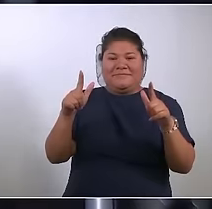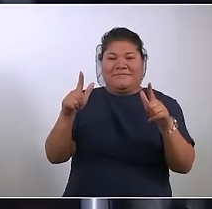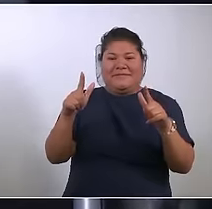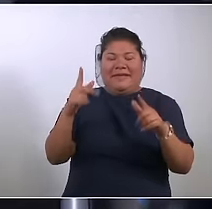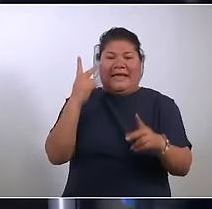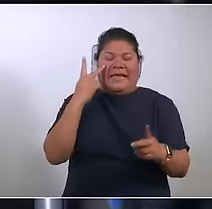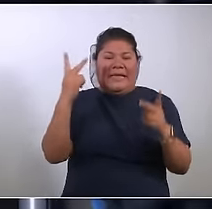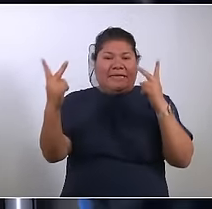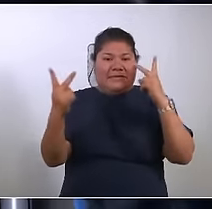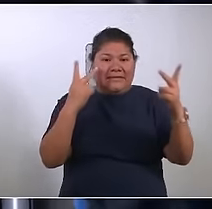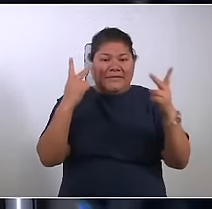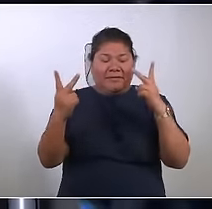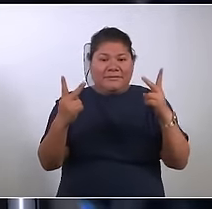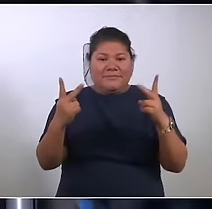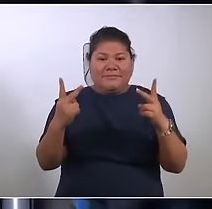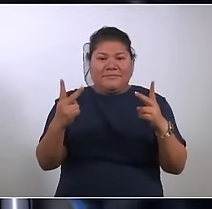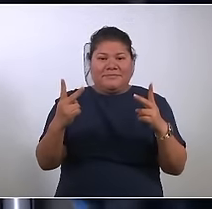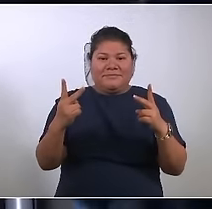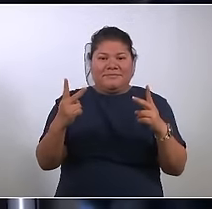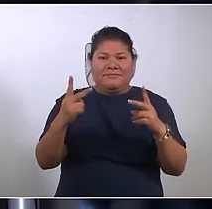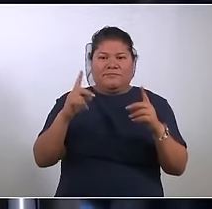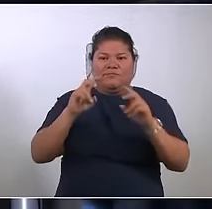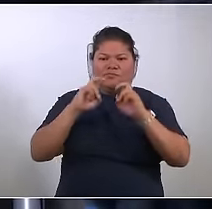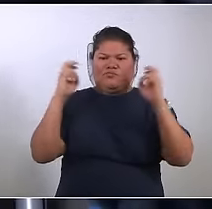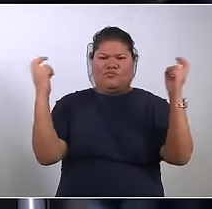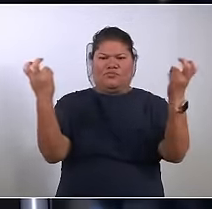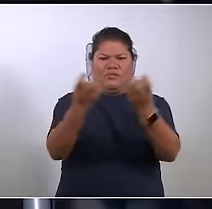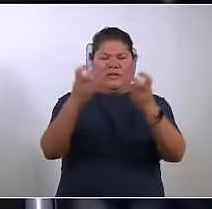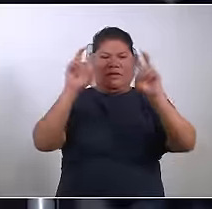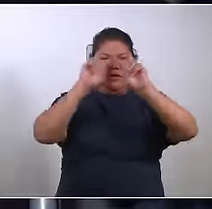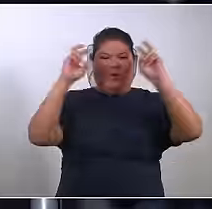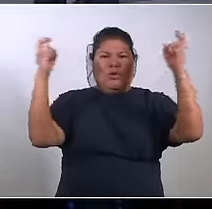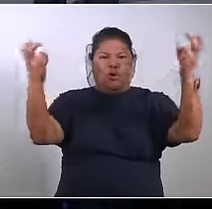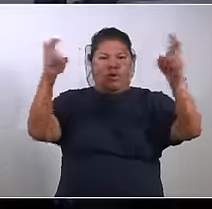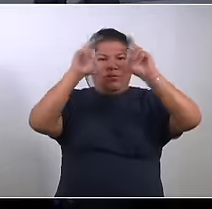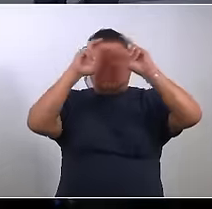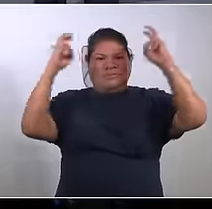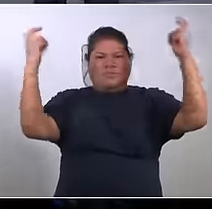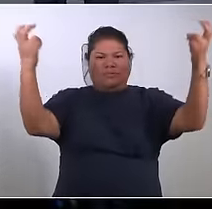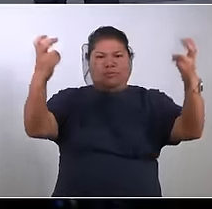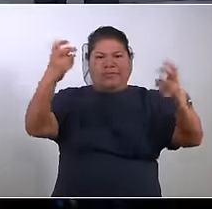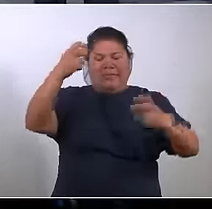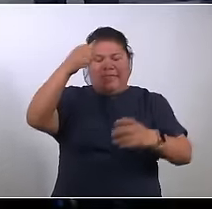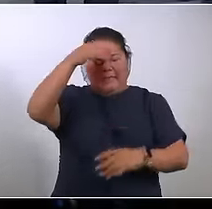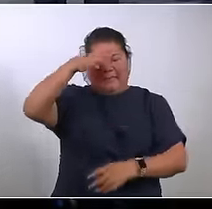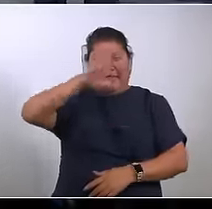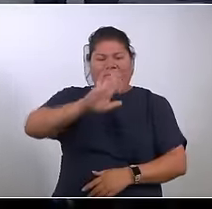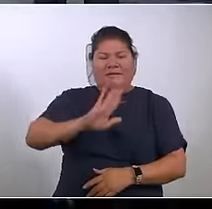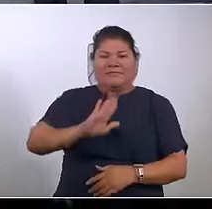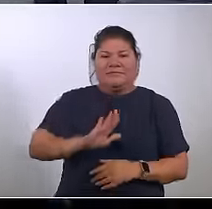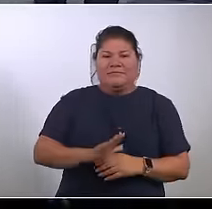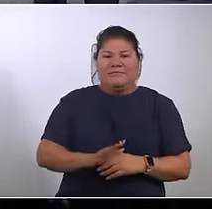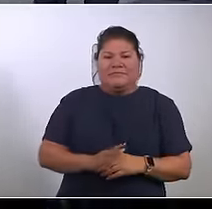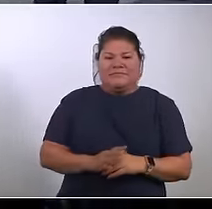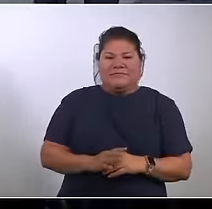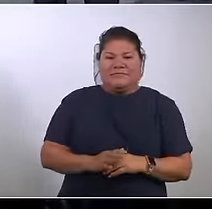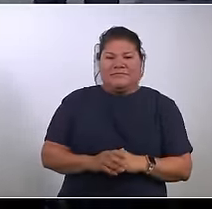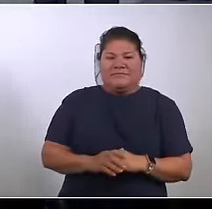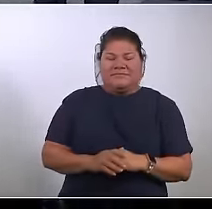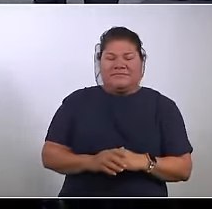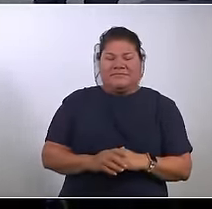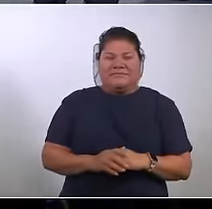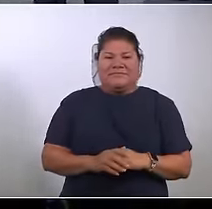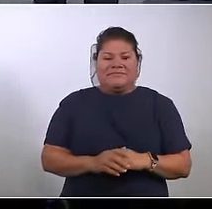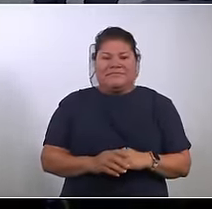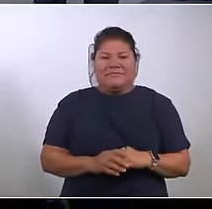he sees. Y él mira. Was surrounded. Lo que lo rodea. The man of God. El varón de Dios.